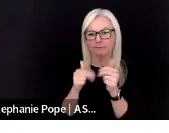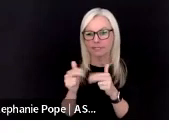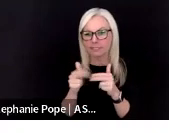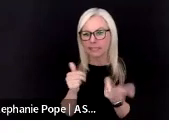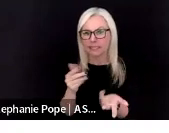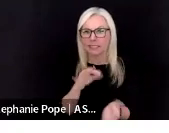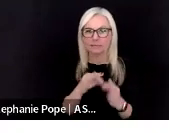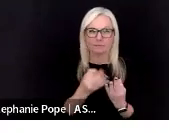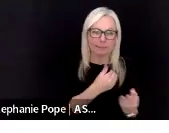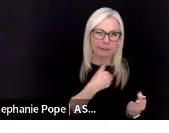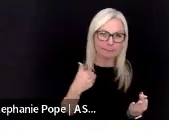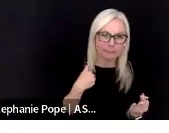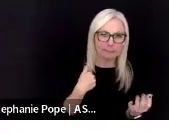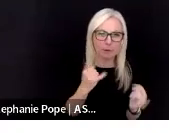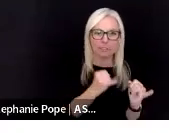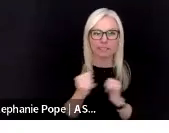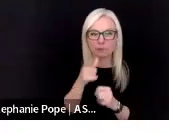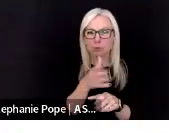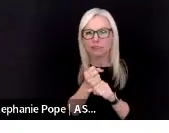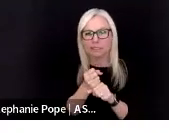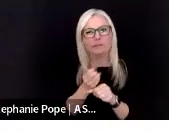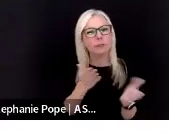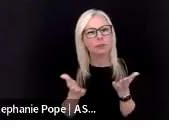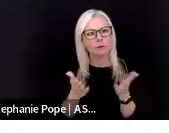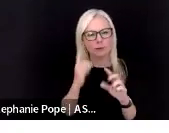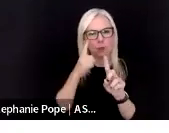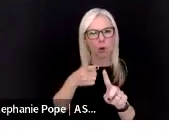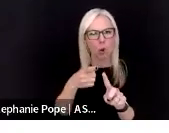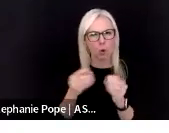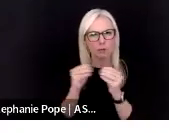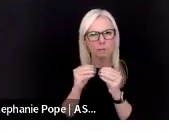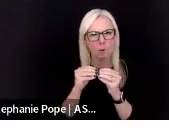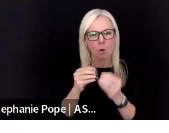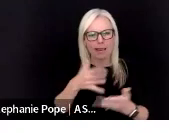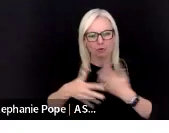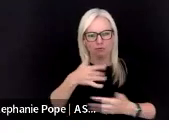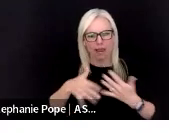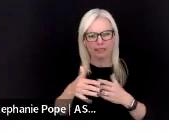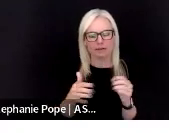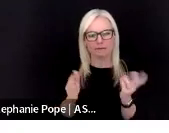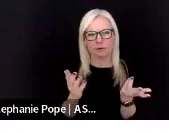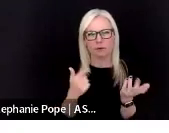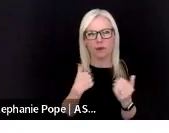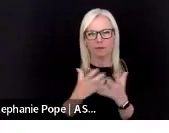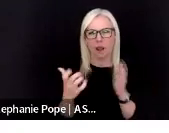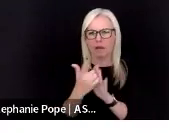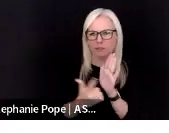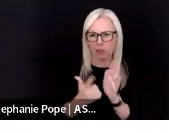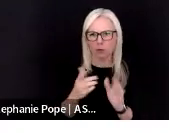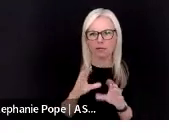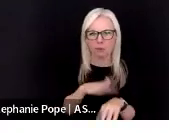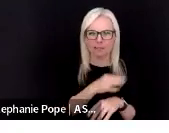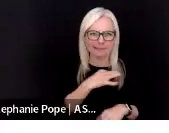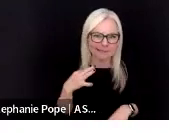family members, individuals receiving services. The goal is to make them more interactive, a little bit more palatable. We have a lot of attorneys on our staff, a lot of